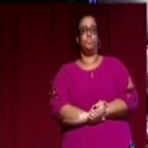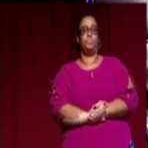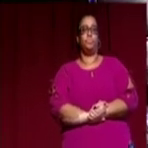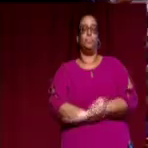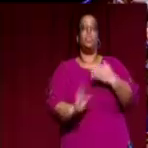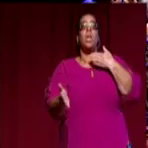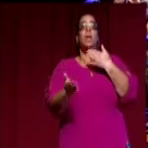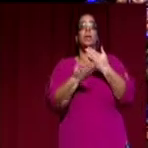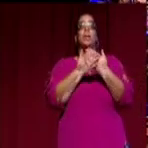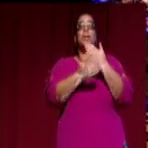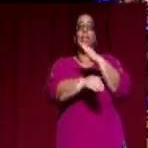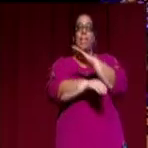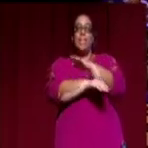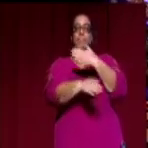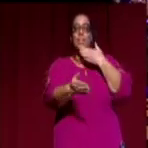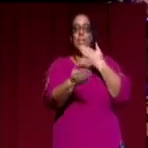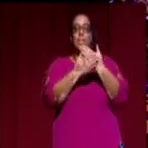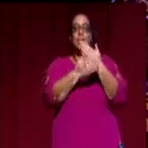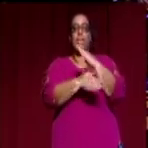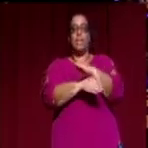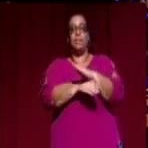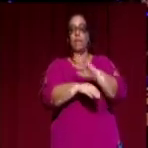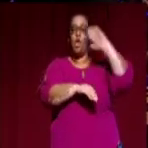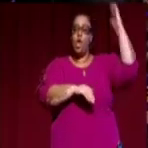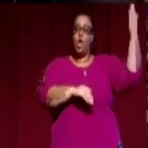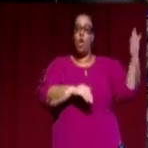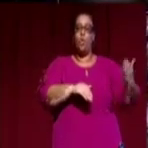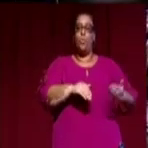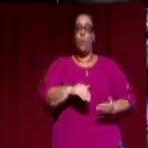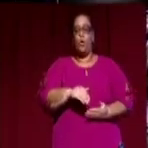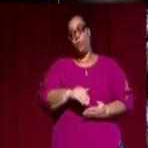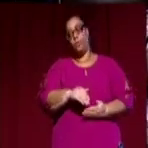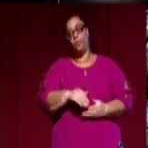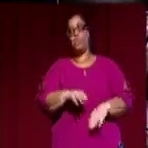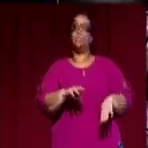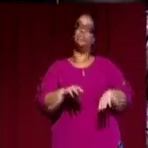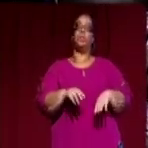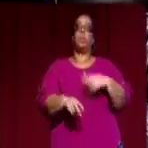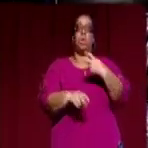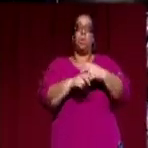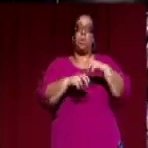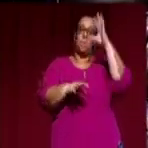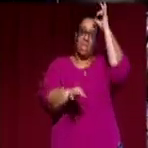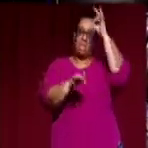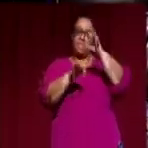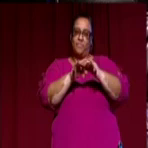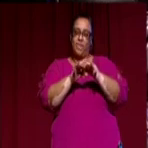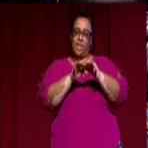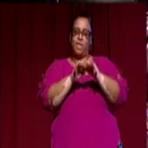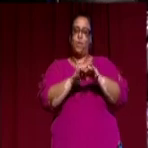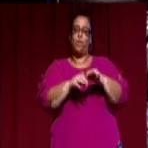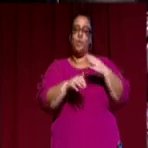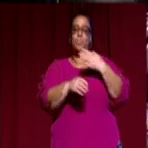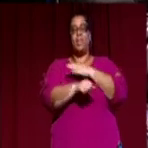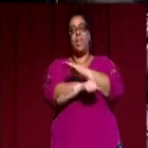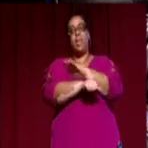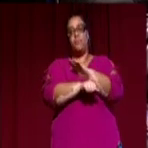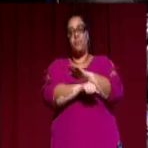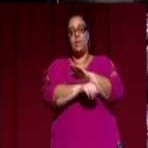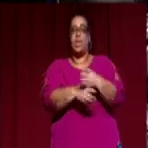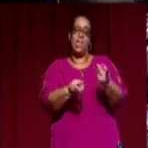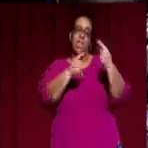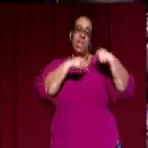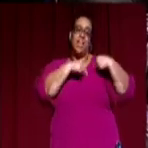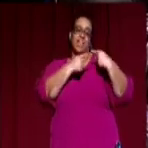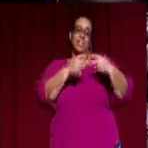Well, good evening. Good evening. Welcome to Crisis in Faith. You know we've been here every night since the virus has